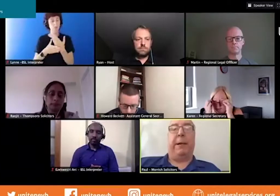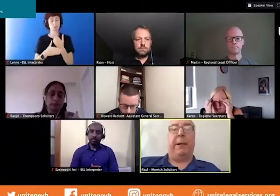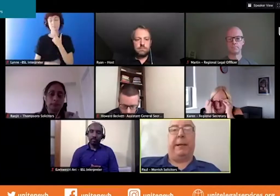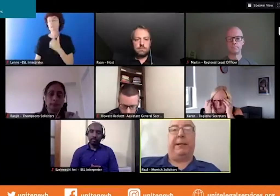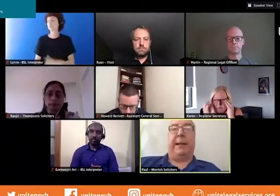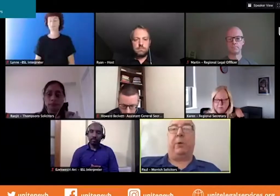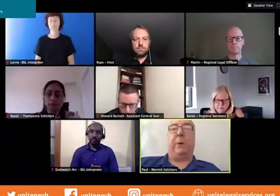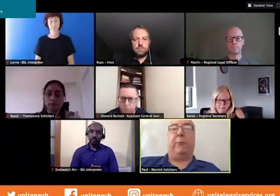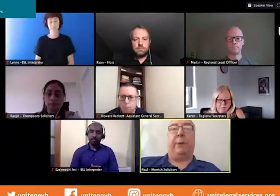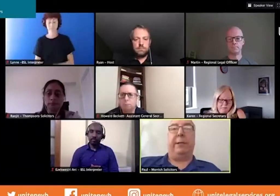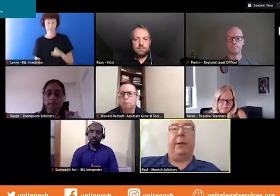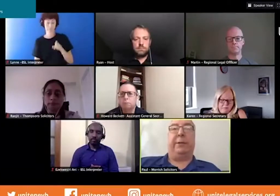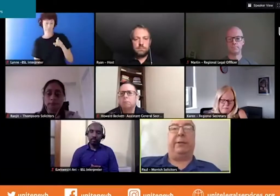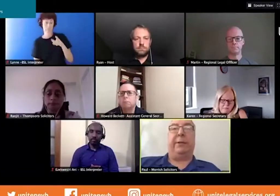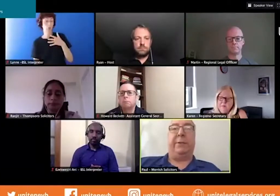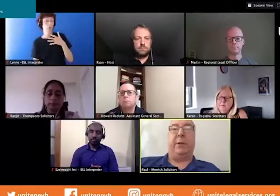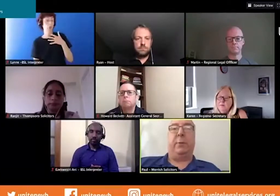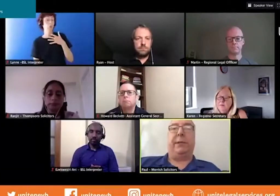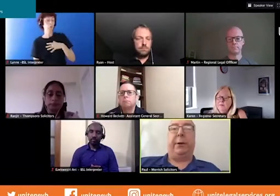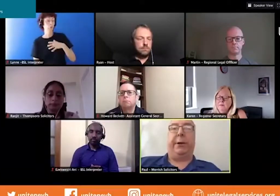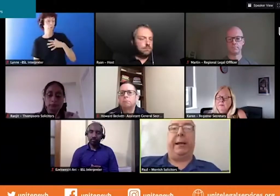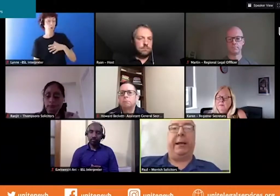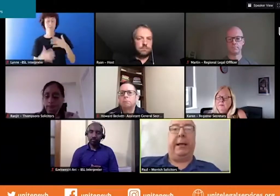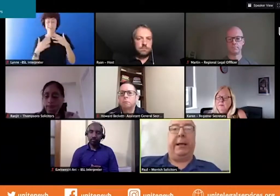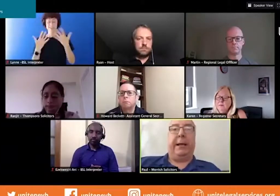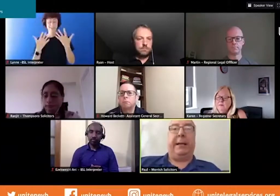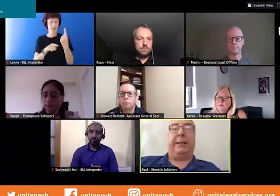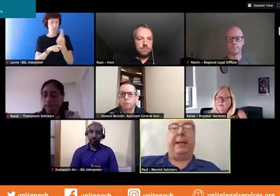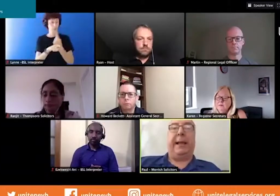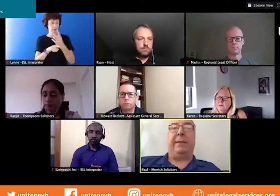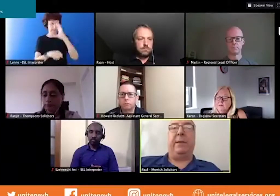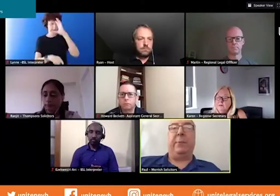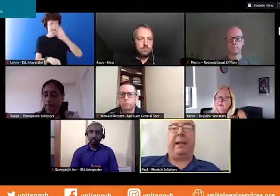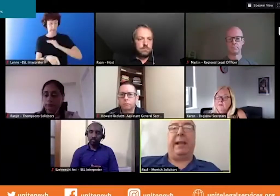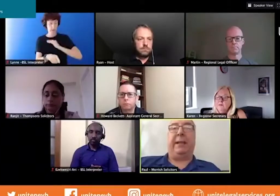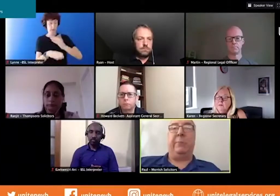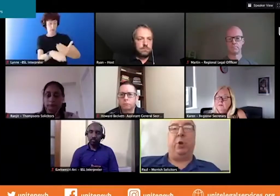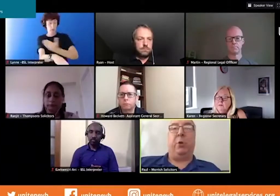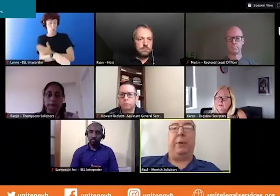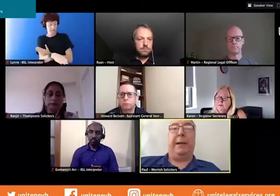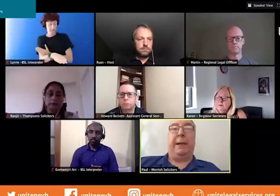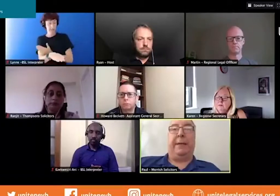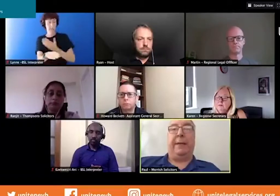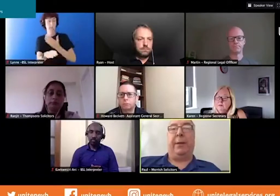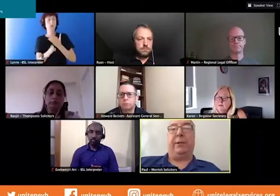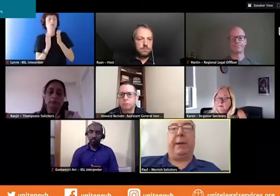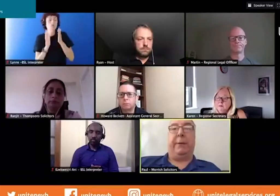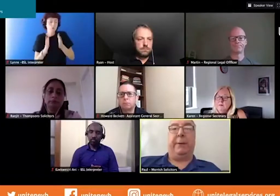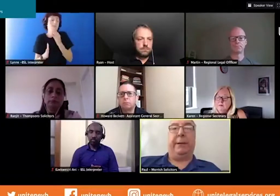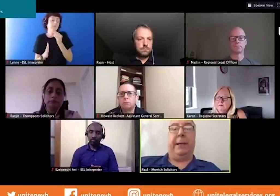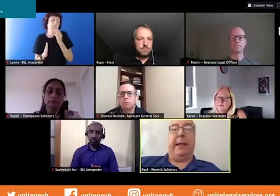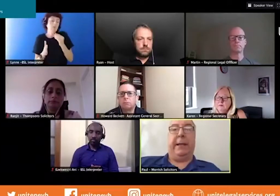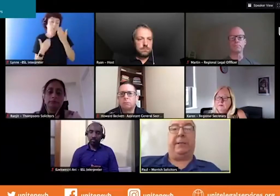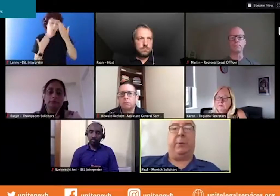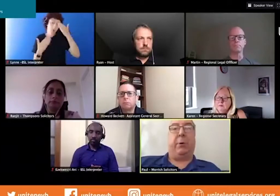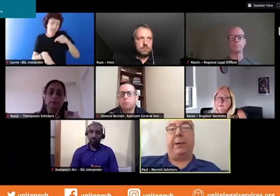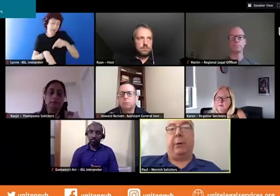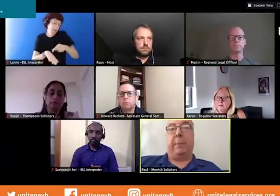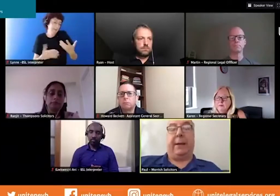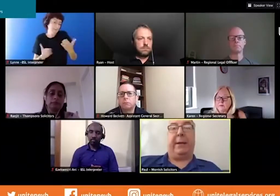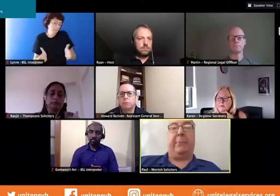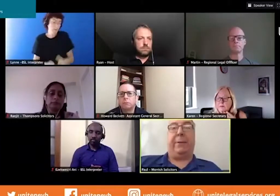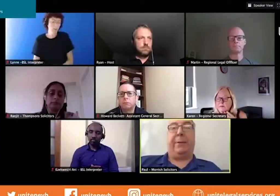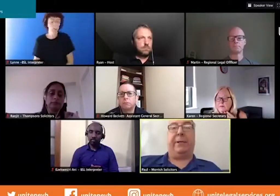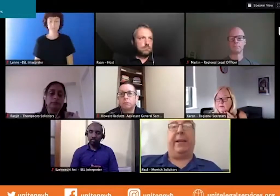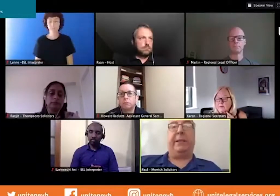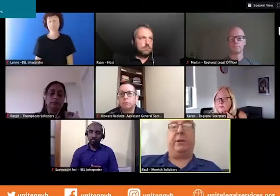on 10 or 12 weeks notice and you've 2 weeks holiday to take, then you must take them during that notice period. So what can you do about